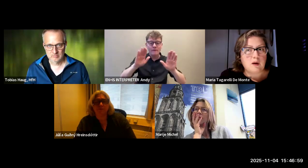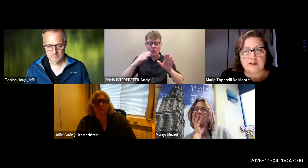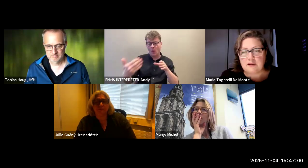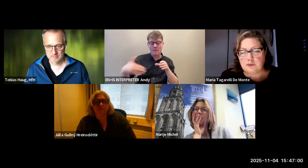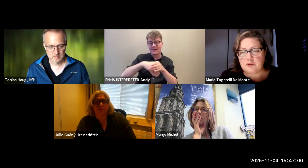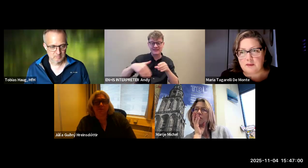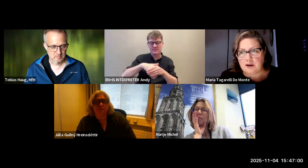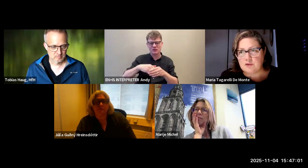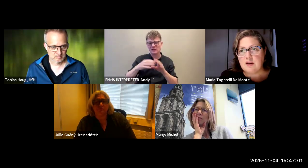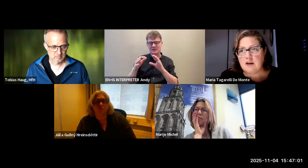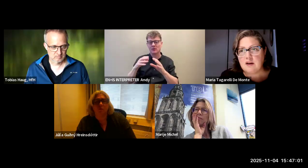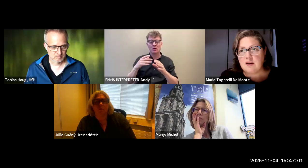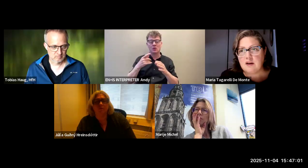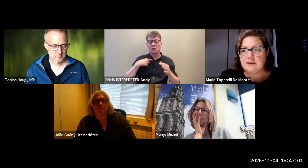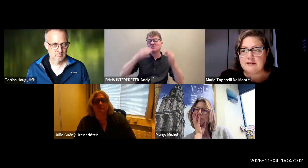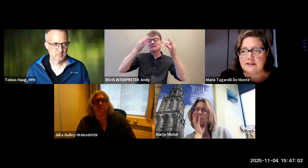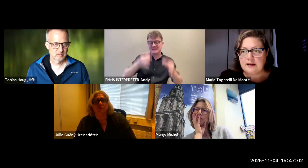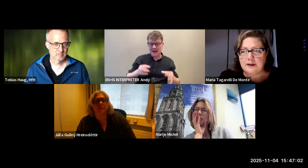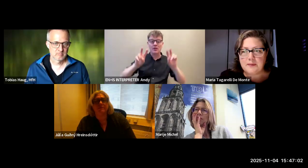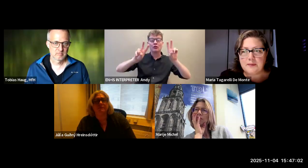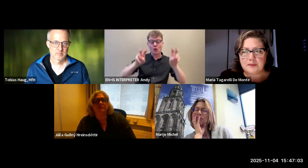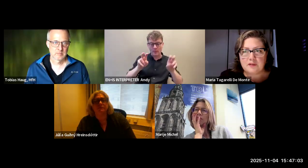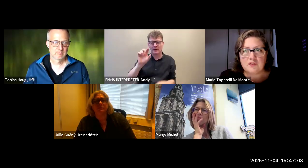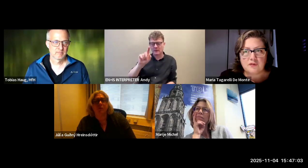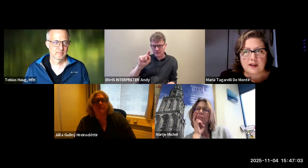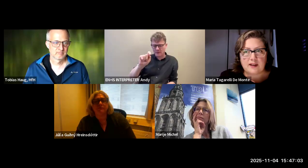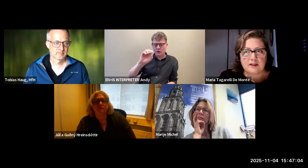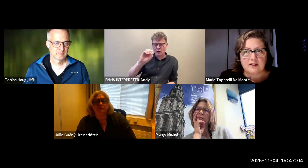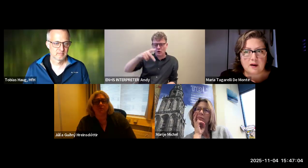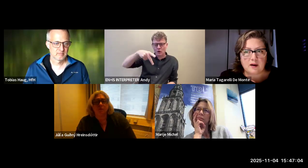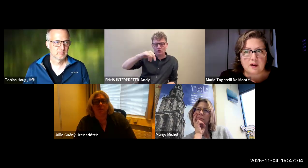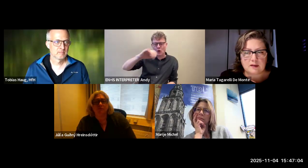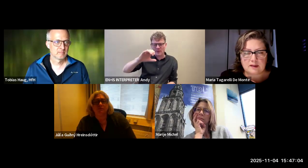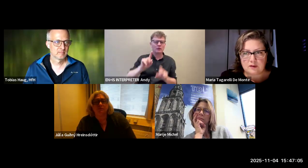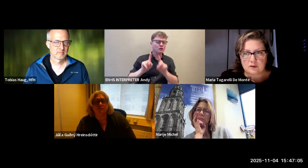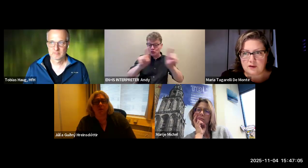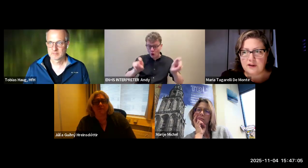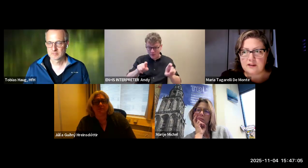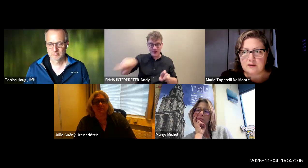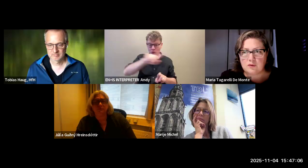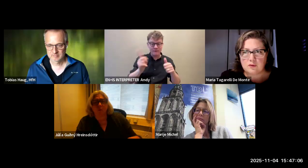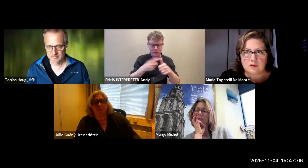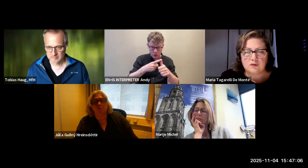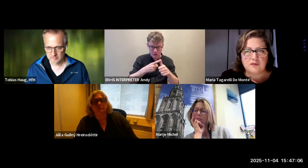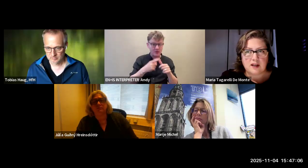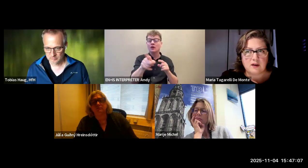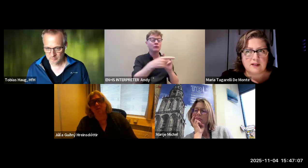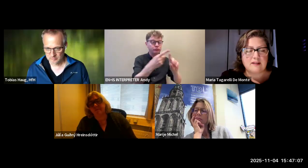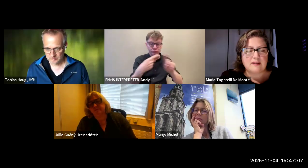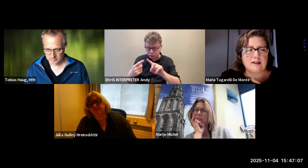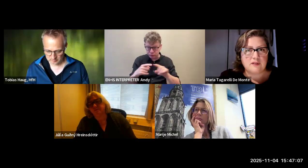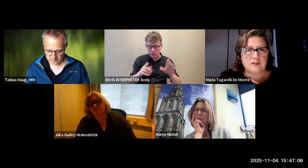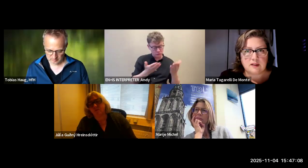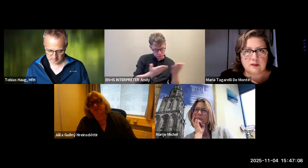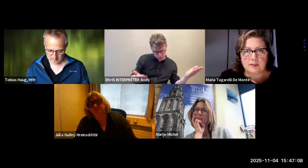related to the topic that will come out from this survey that we are that you are invited to fill